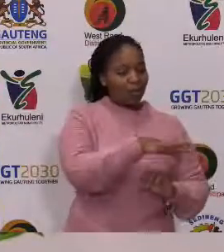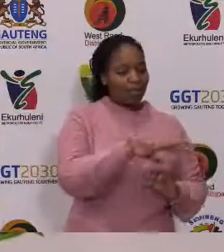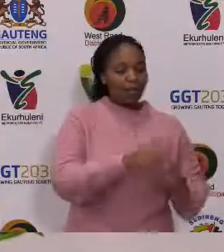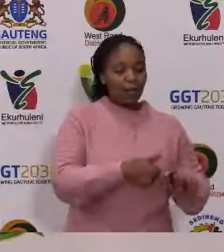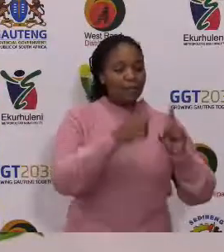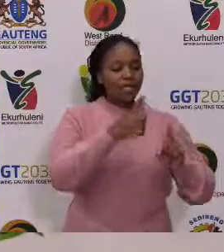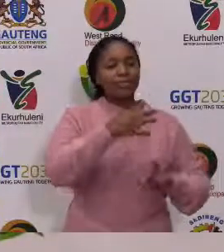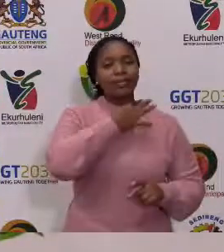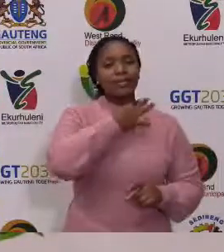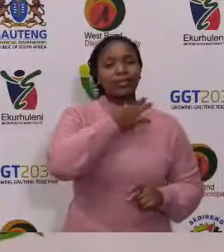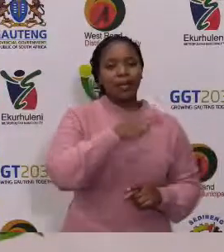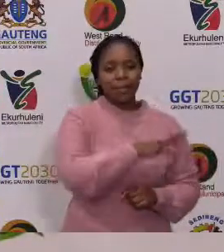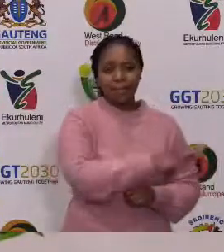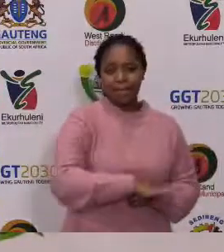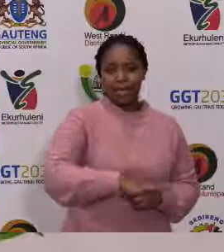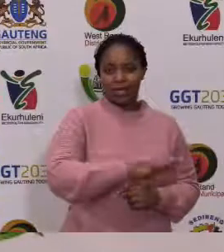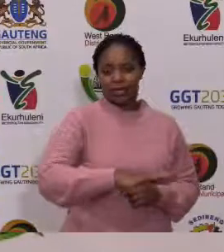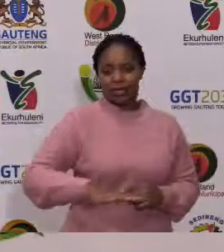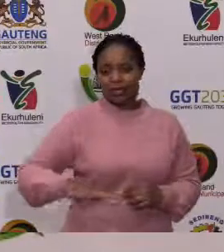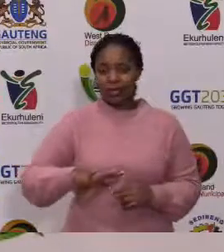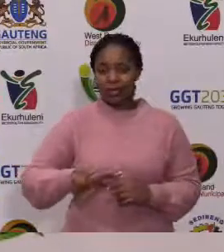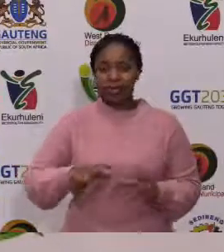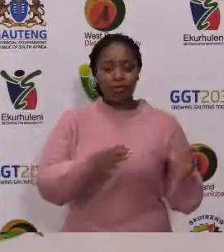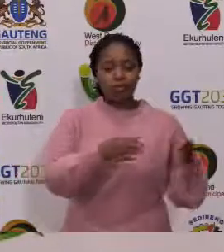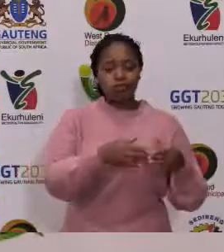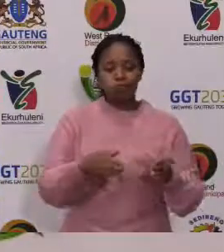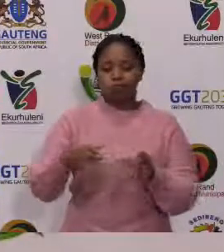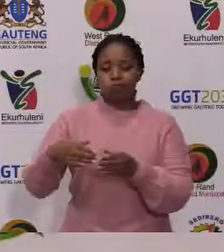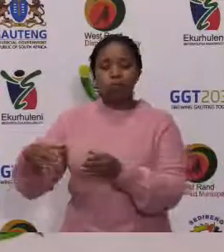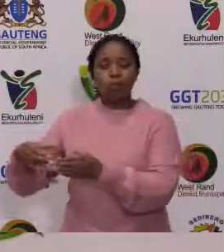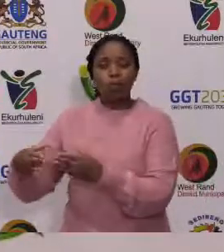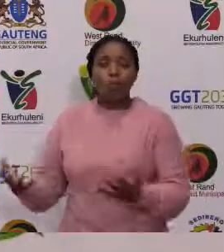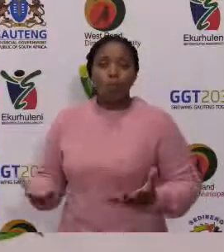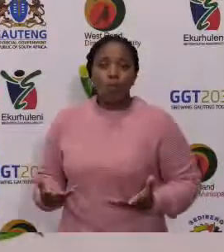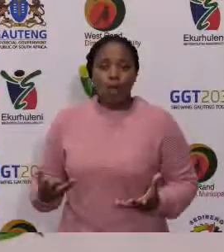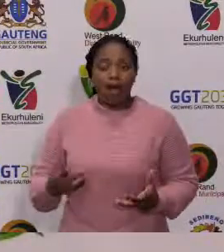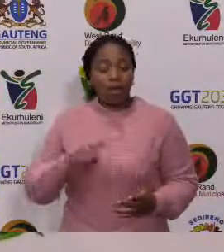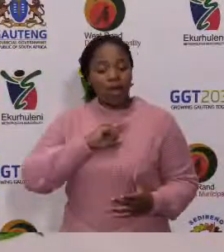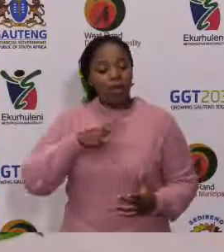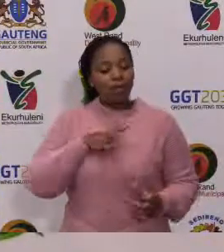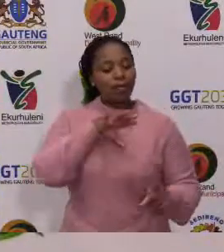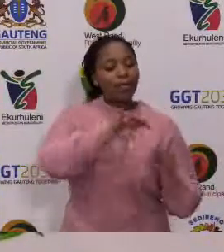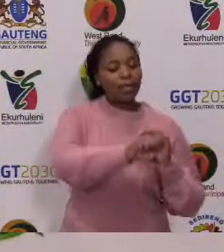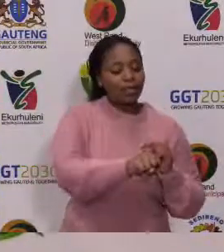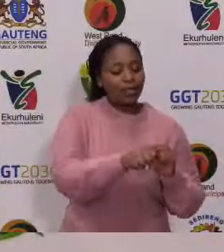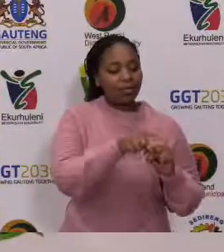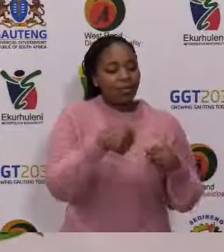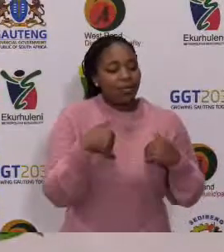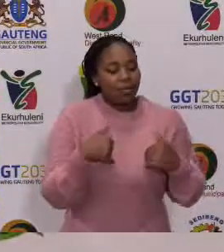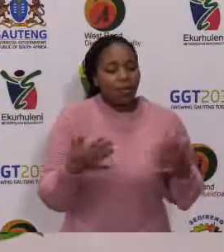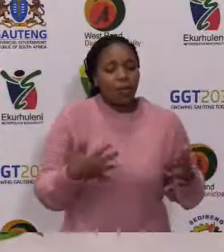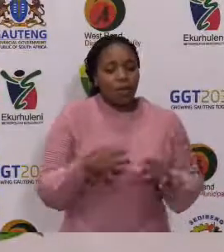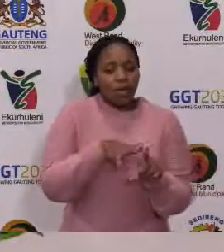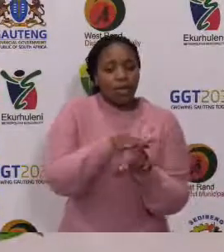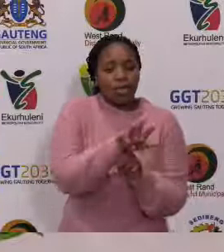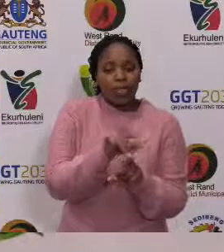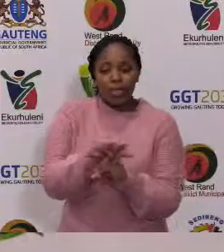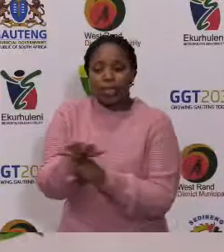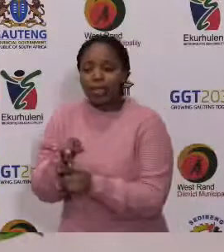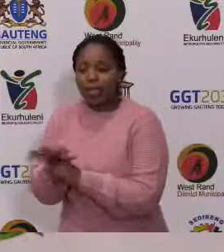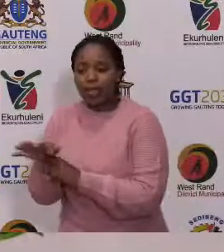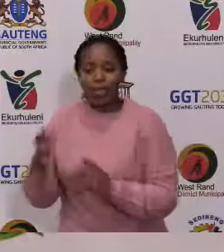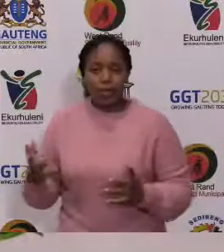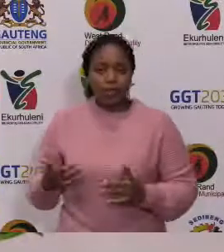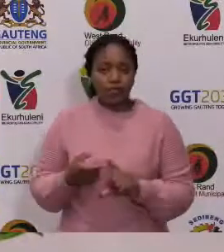clusters in order to ascertain where exactly the source of those cases are.